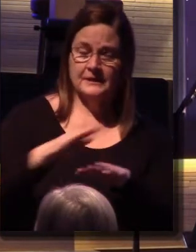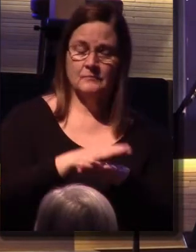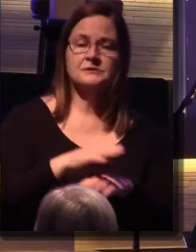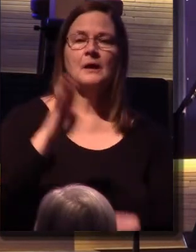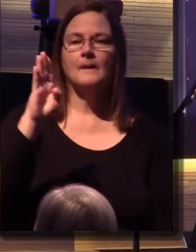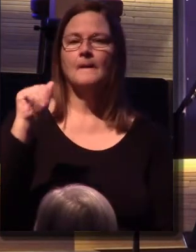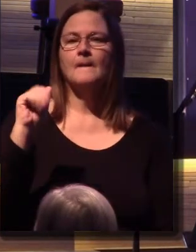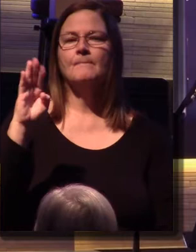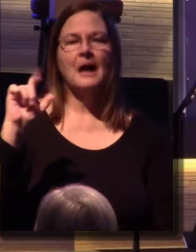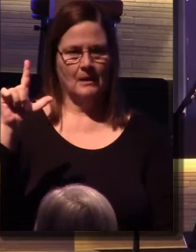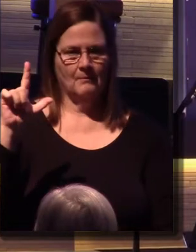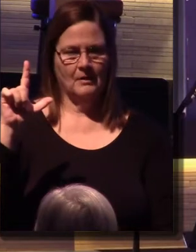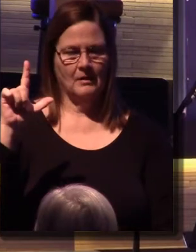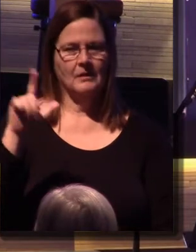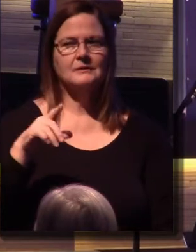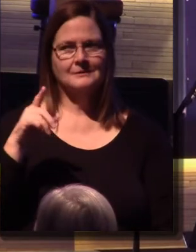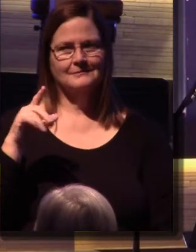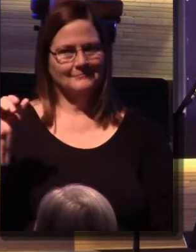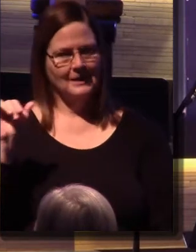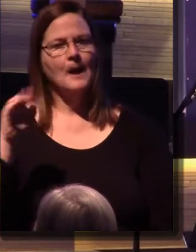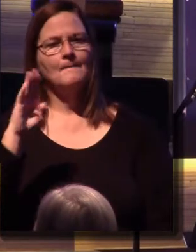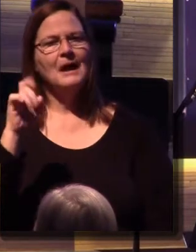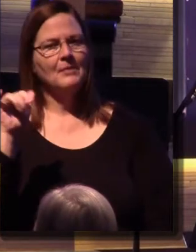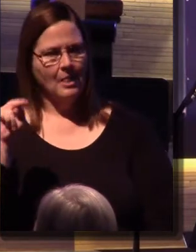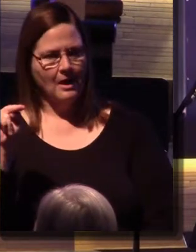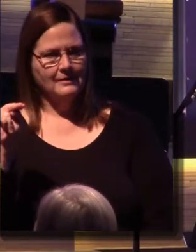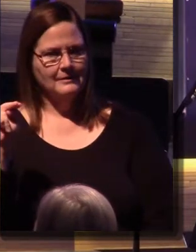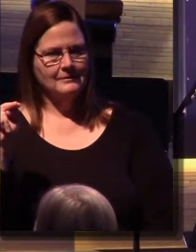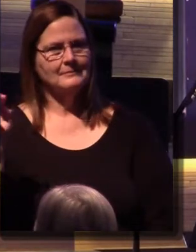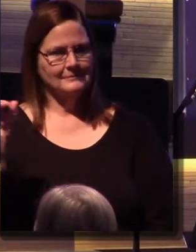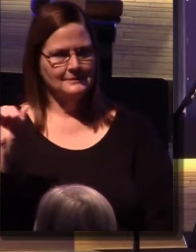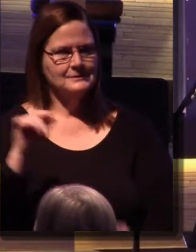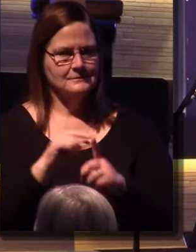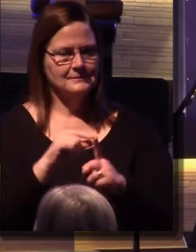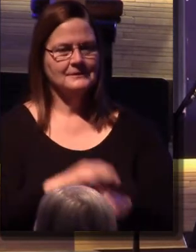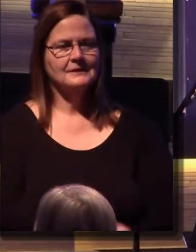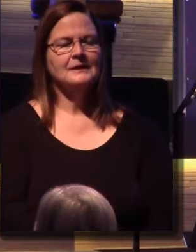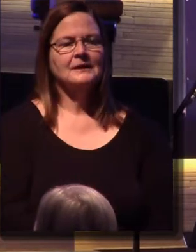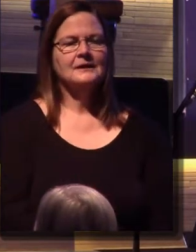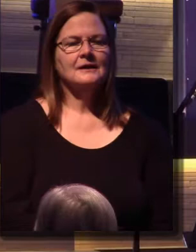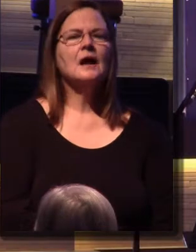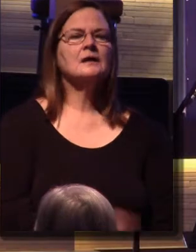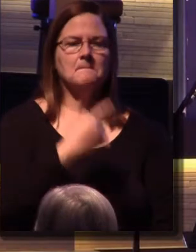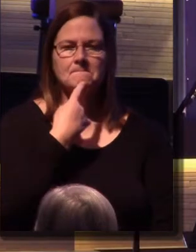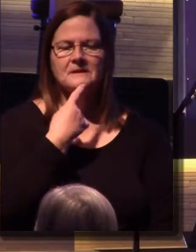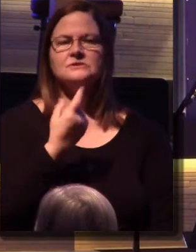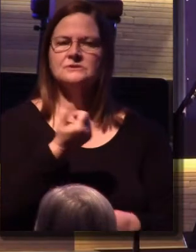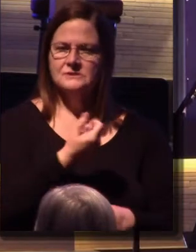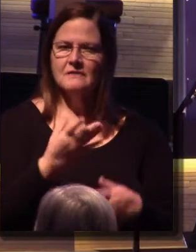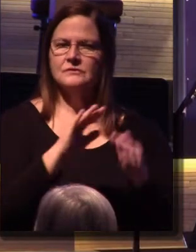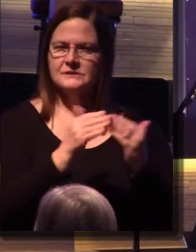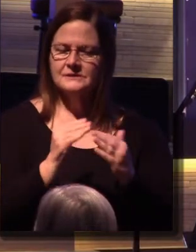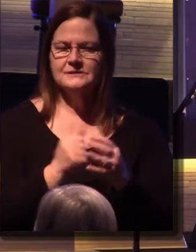was Babel, or Babylon would be another way to translate that word, would be Babylon, and it